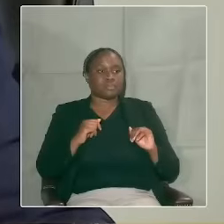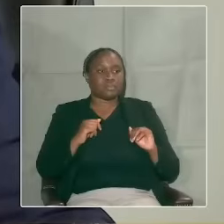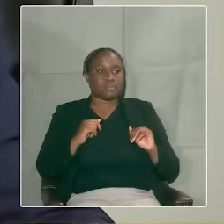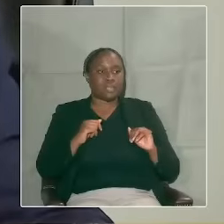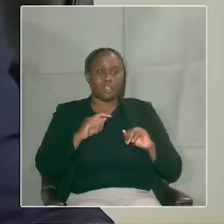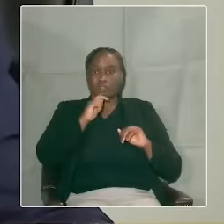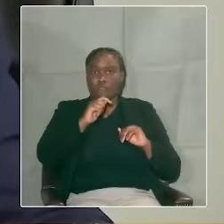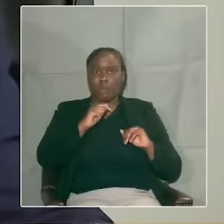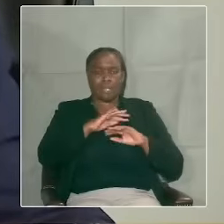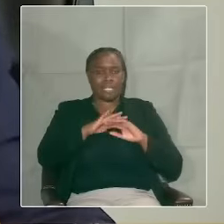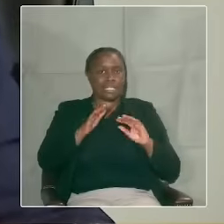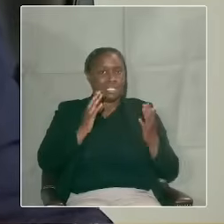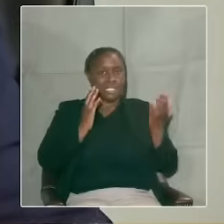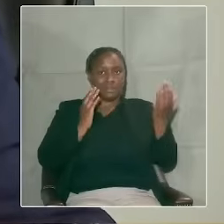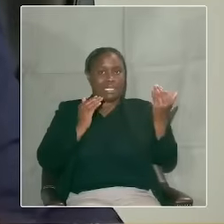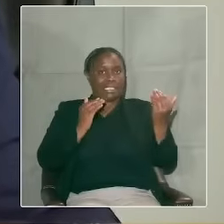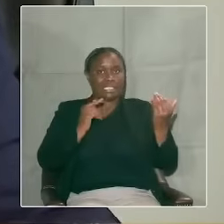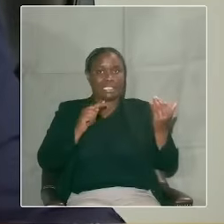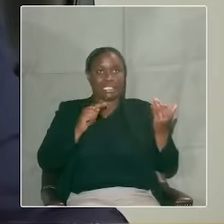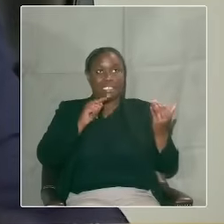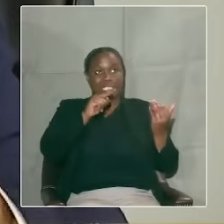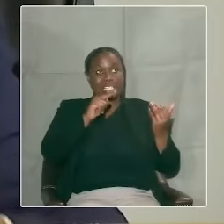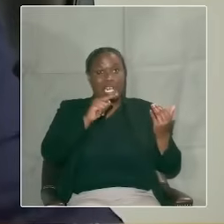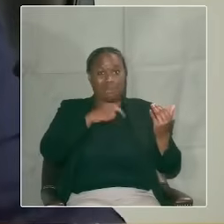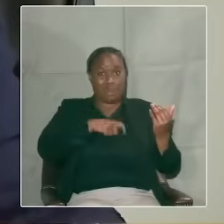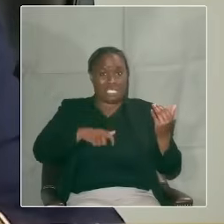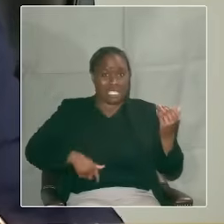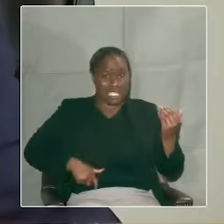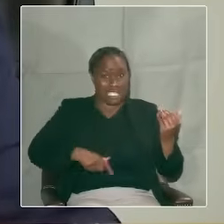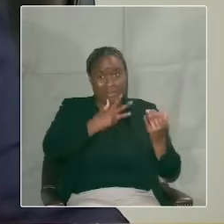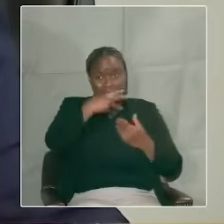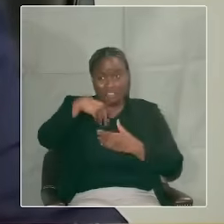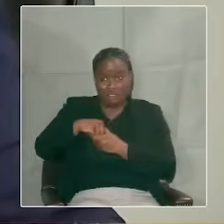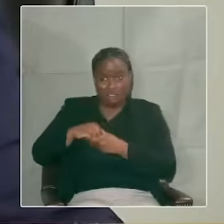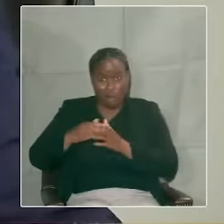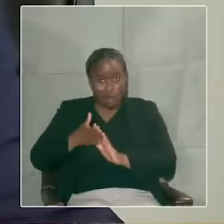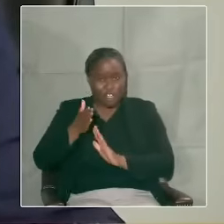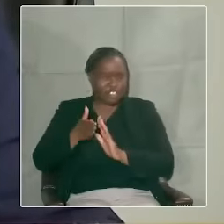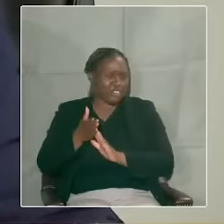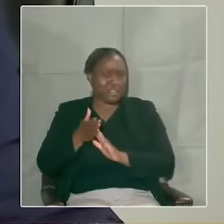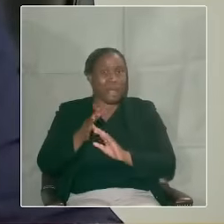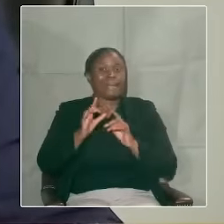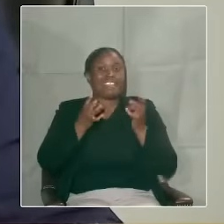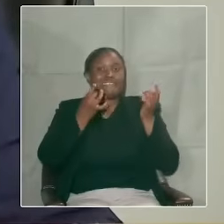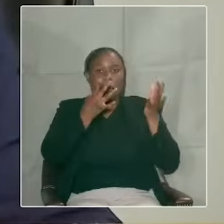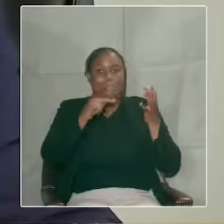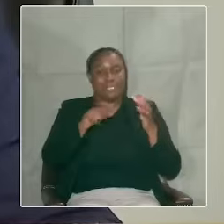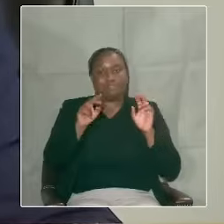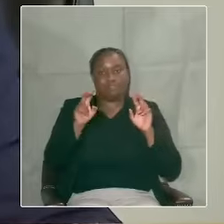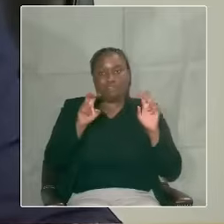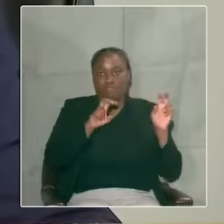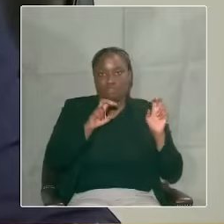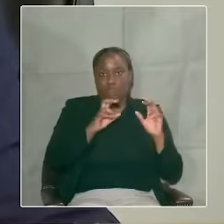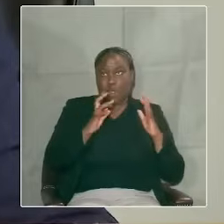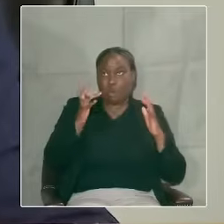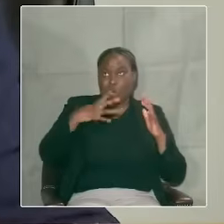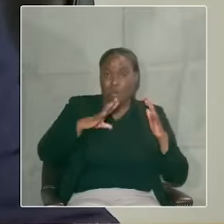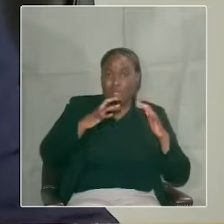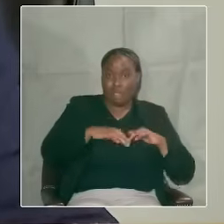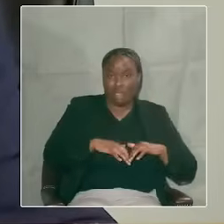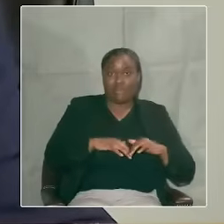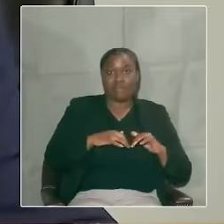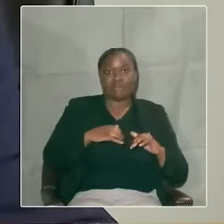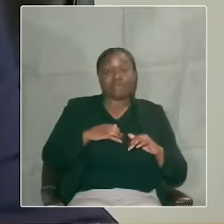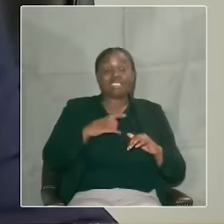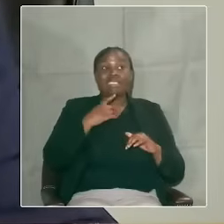I didn't expect President to get to an operational matter, but I did tell him that there is this issue. And I said, if ever it has to be